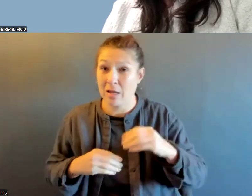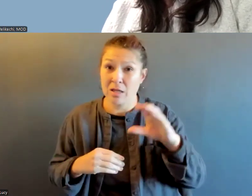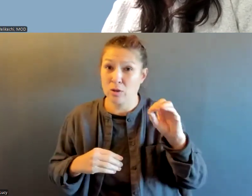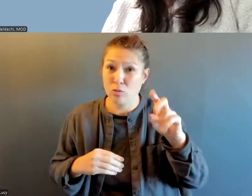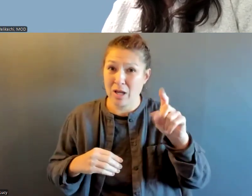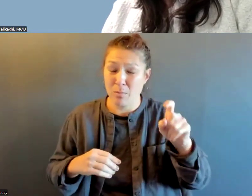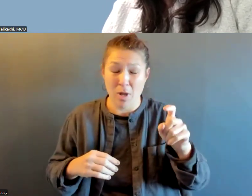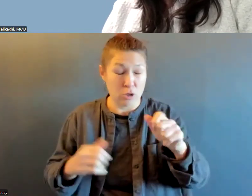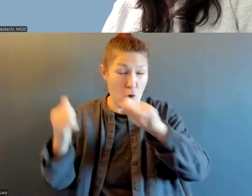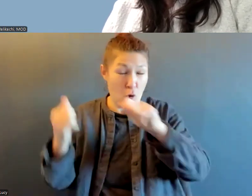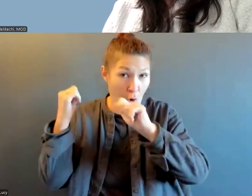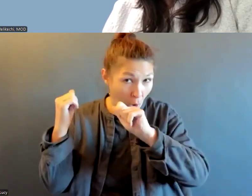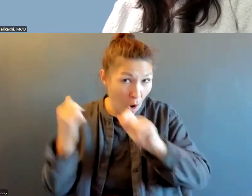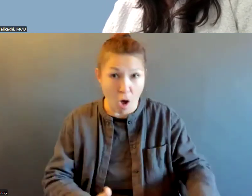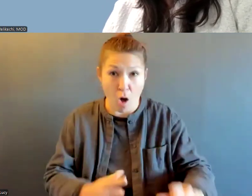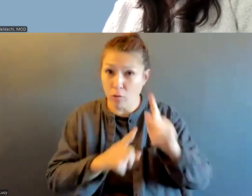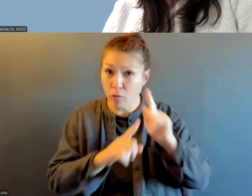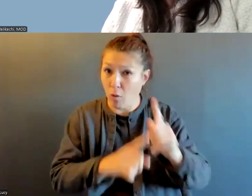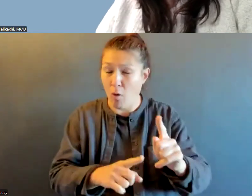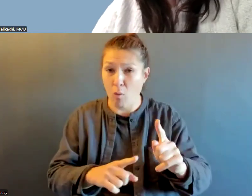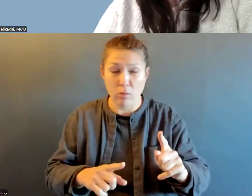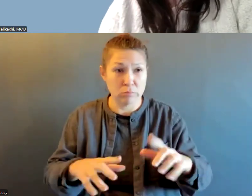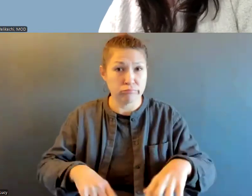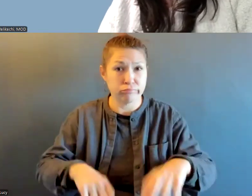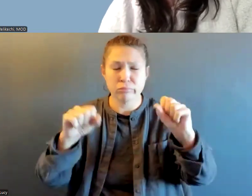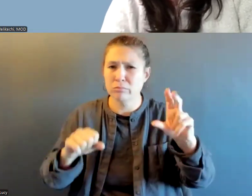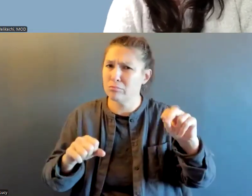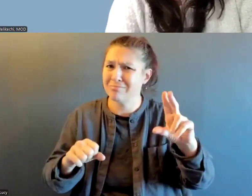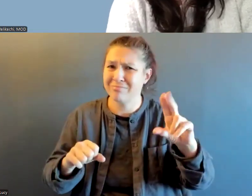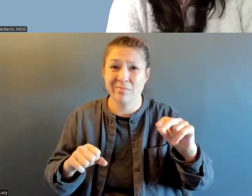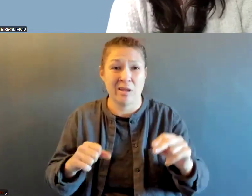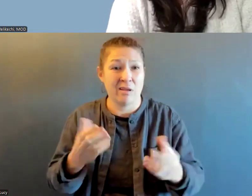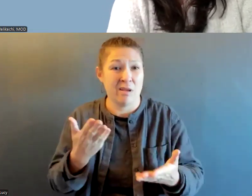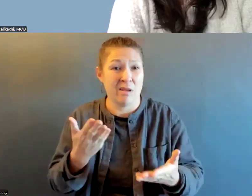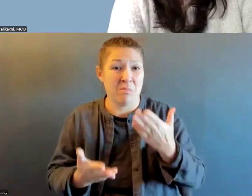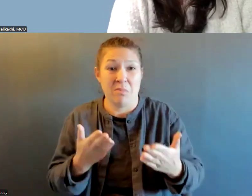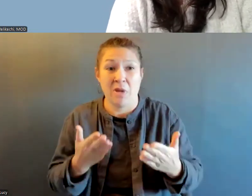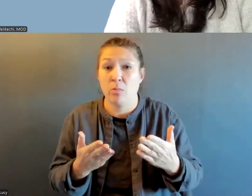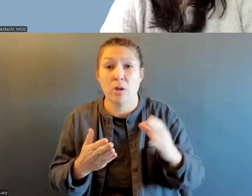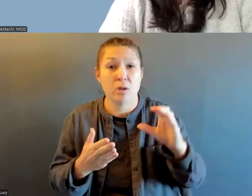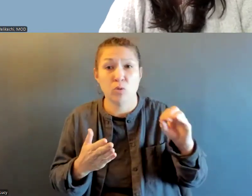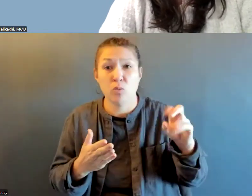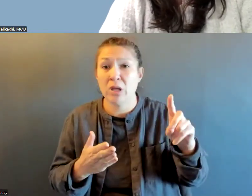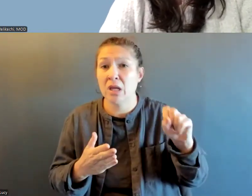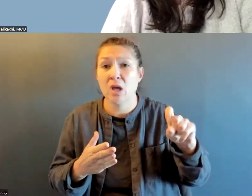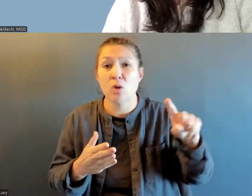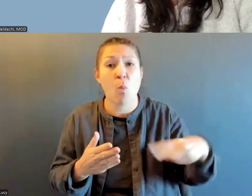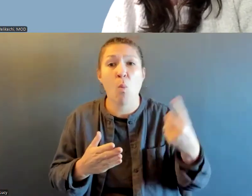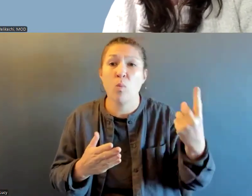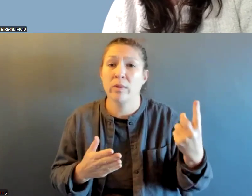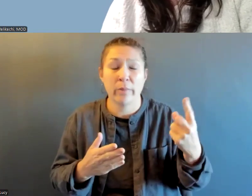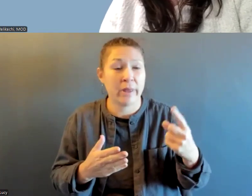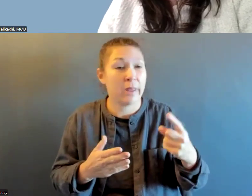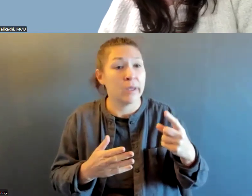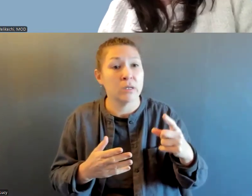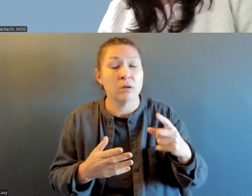goals that we just talked about, depending on the expertise at your table. Some of it might just be information and referral. Do you refer people to MOD? Do you refer people